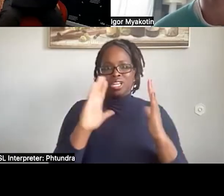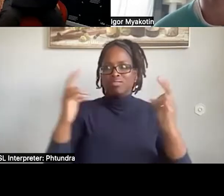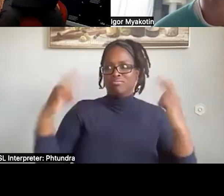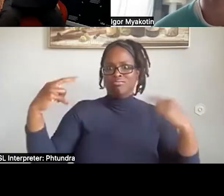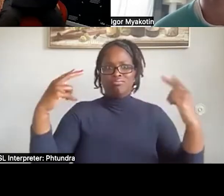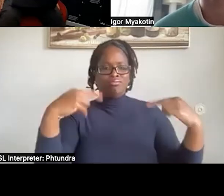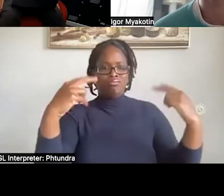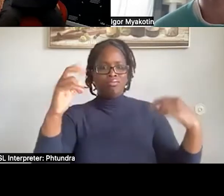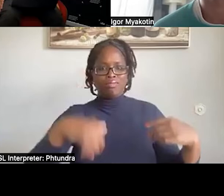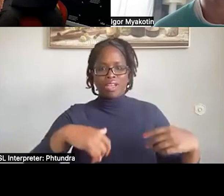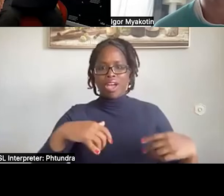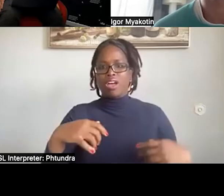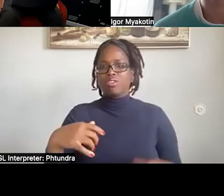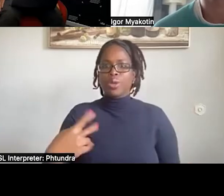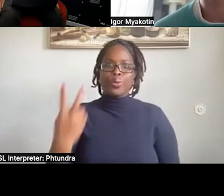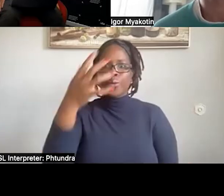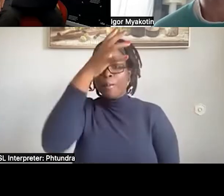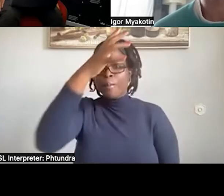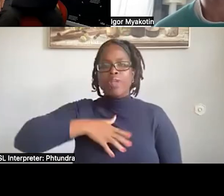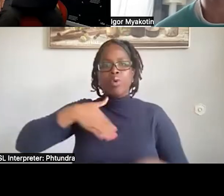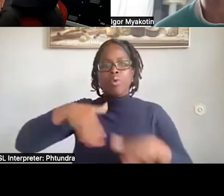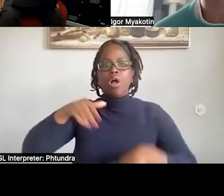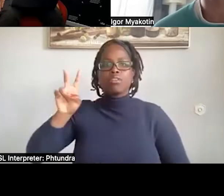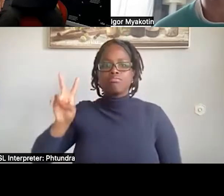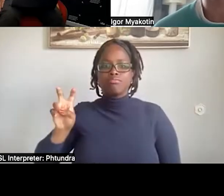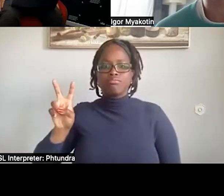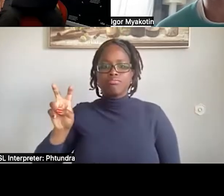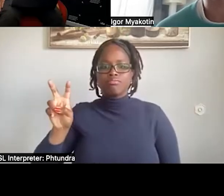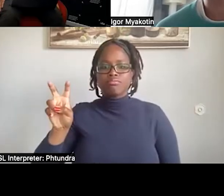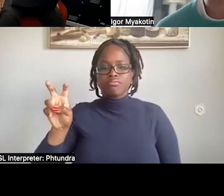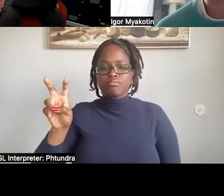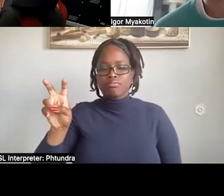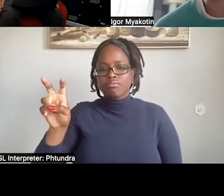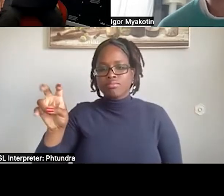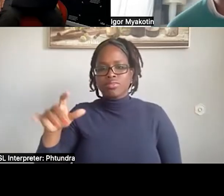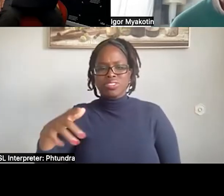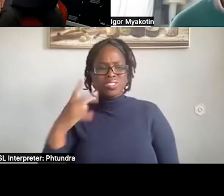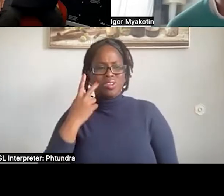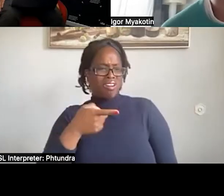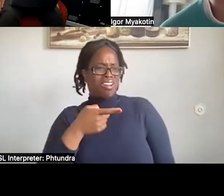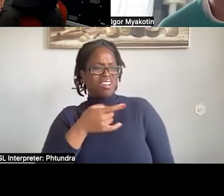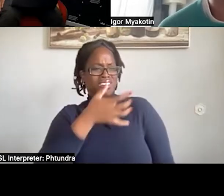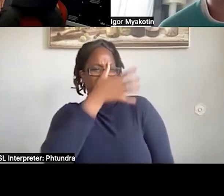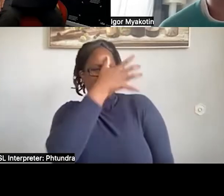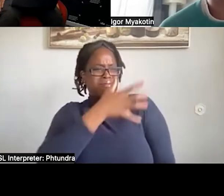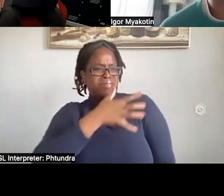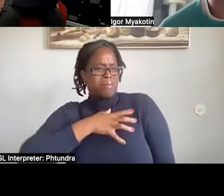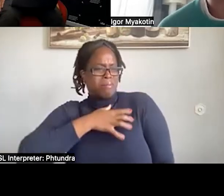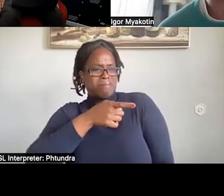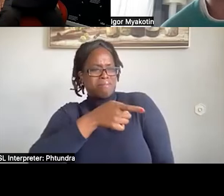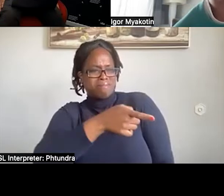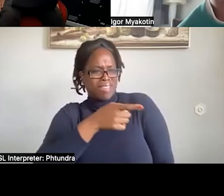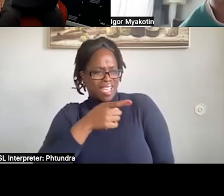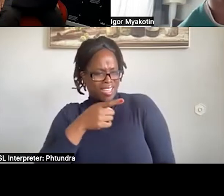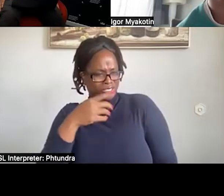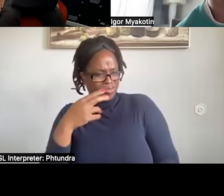men walking on the street and thought that I'm a guy in a skirt, so they decided to beat me up. So a lot of things, and I have